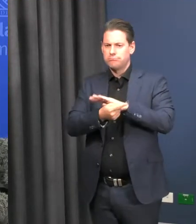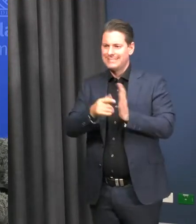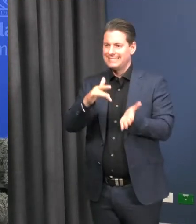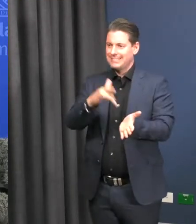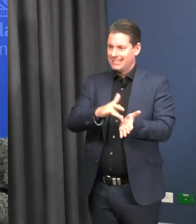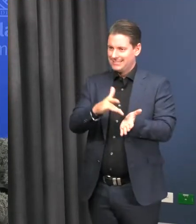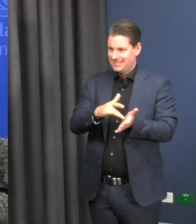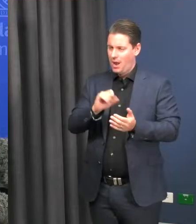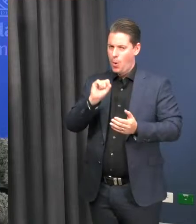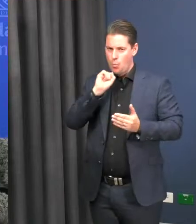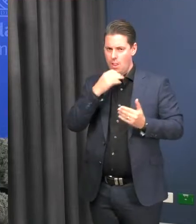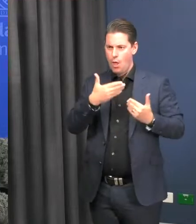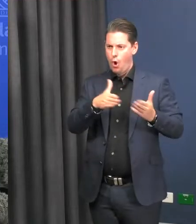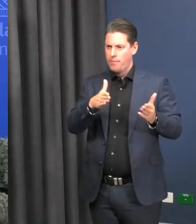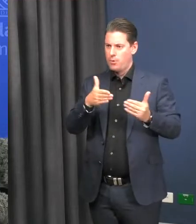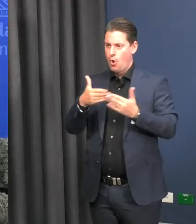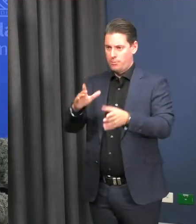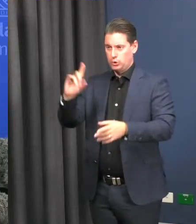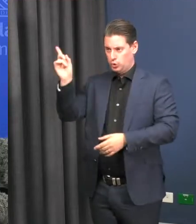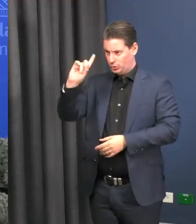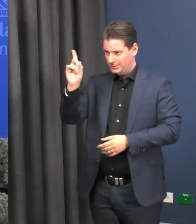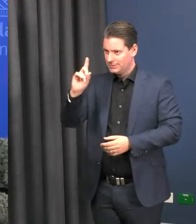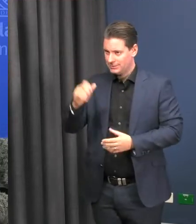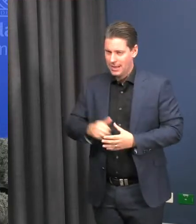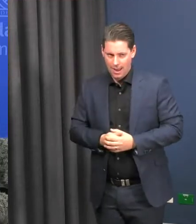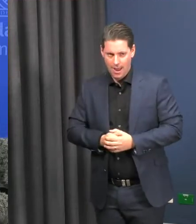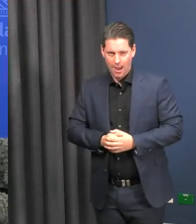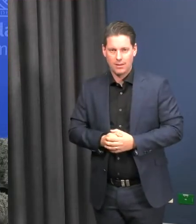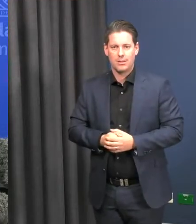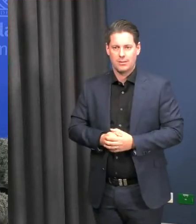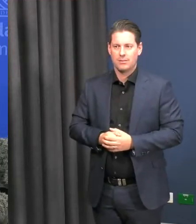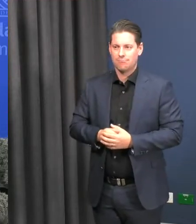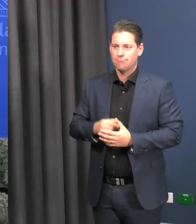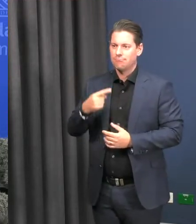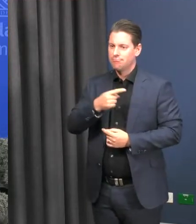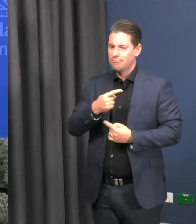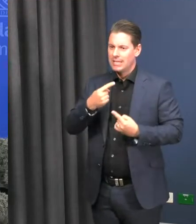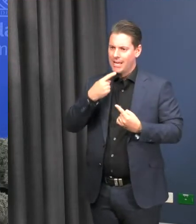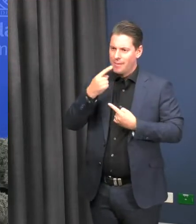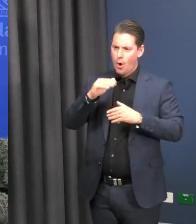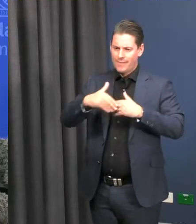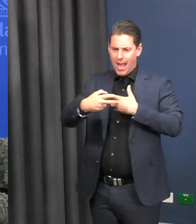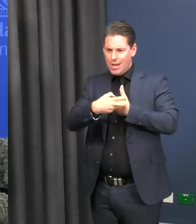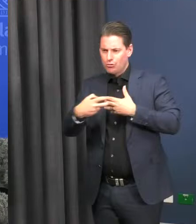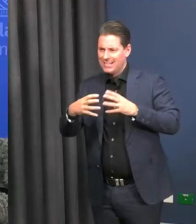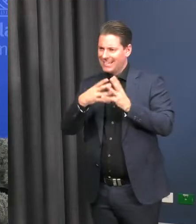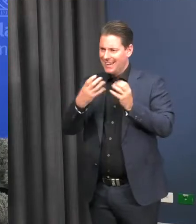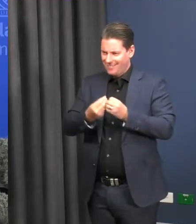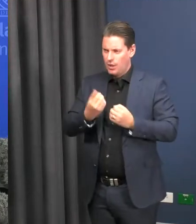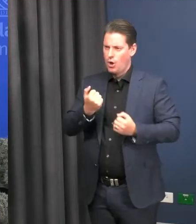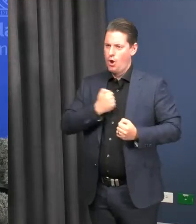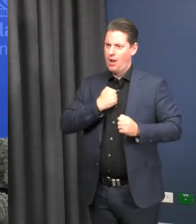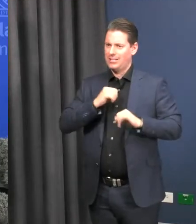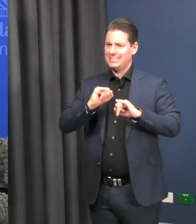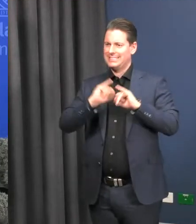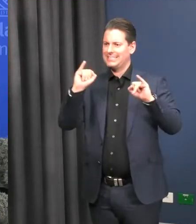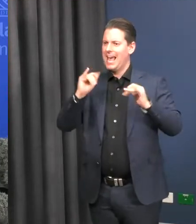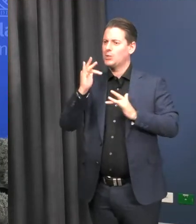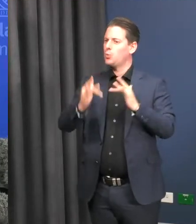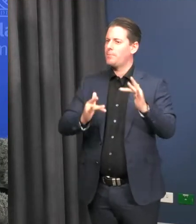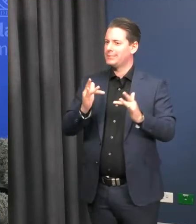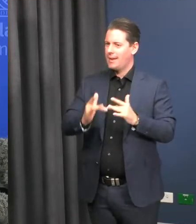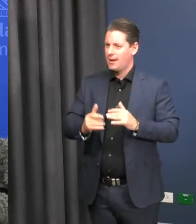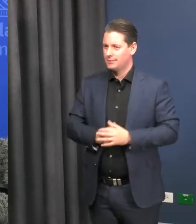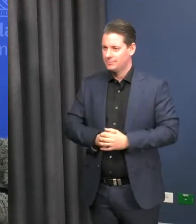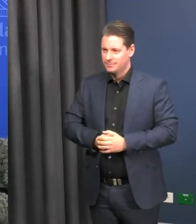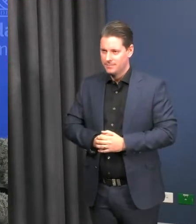commence opening by our local governments today, and this information will be available on the disaster dashboard. Today I've